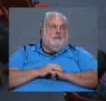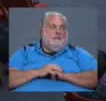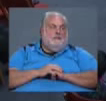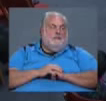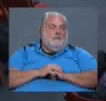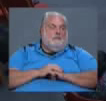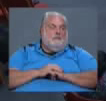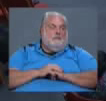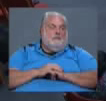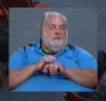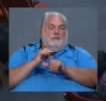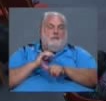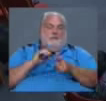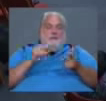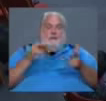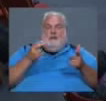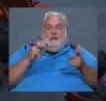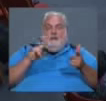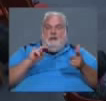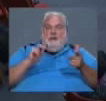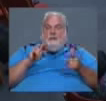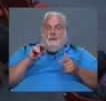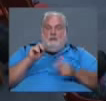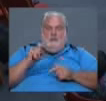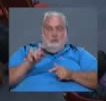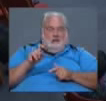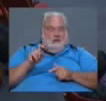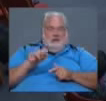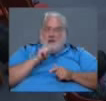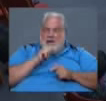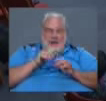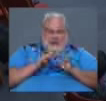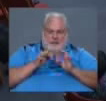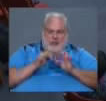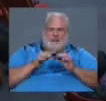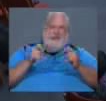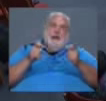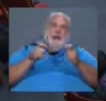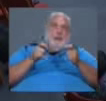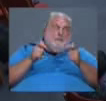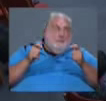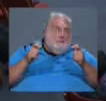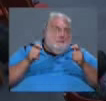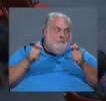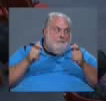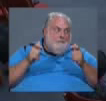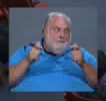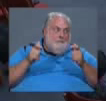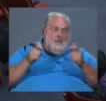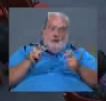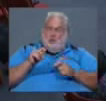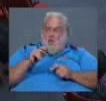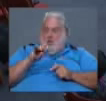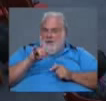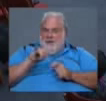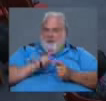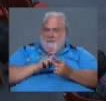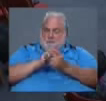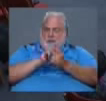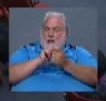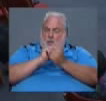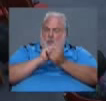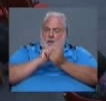Okay, Director Hendricks, you have a comment on this, please? It's not a comment, it's a big station. Tony met with the group